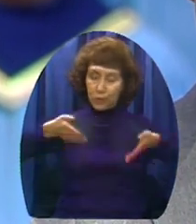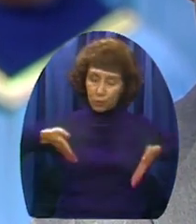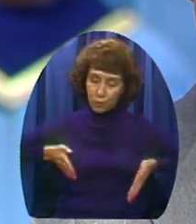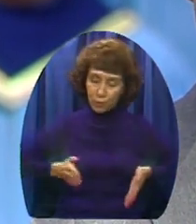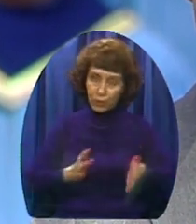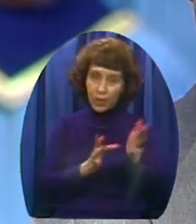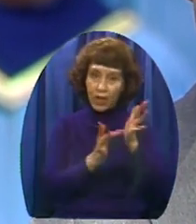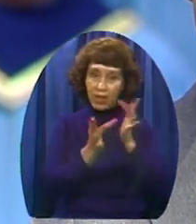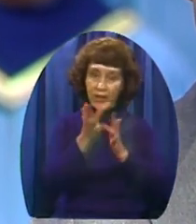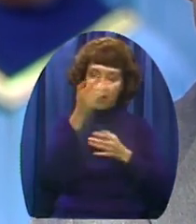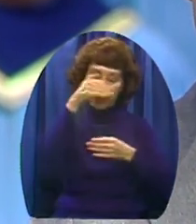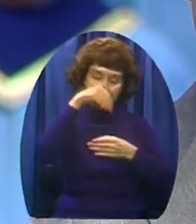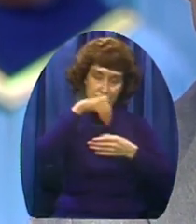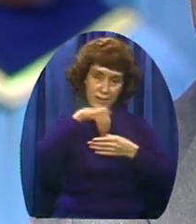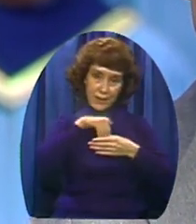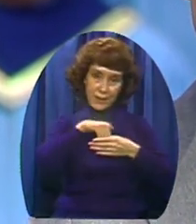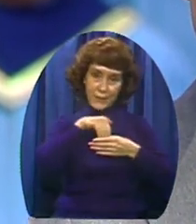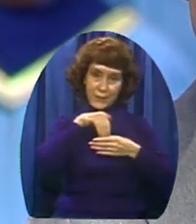in